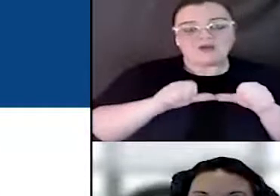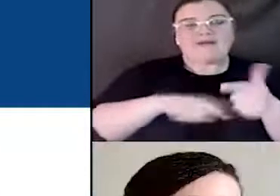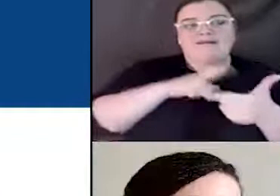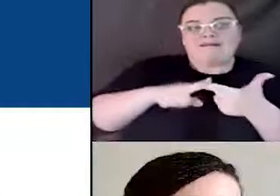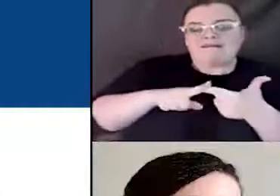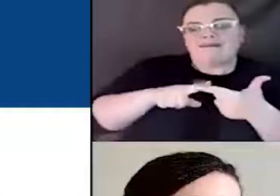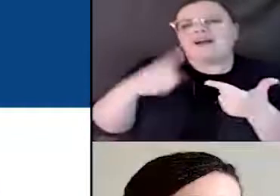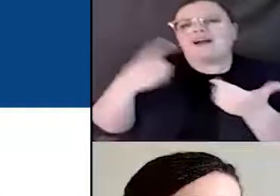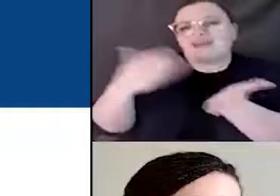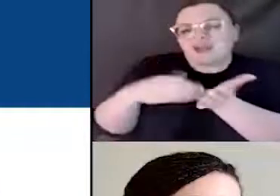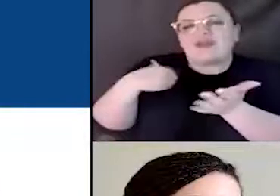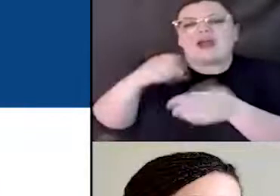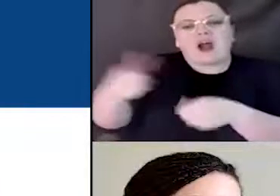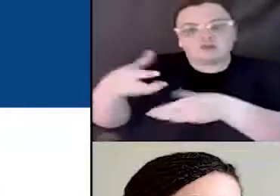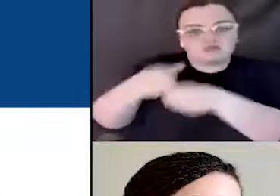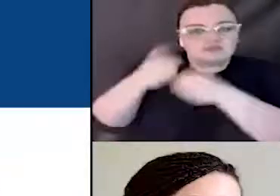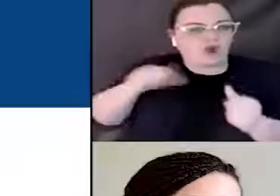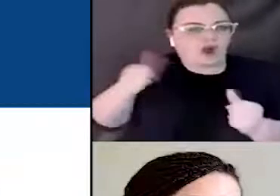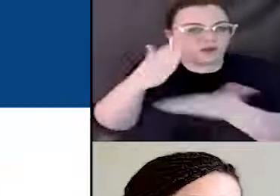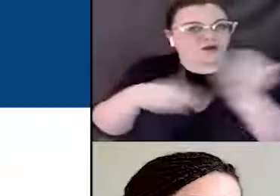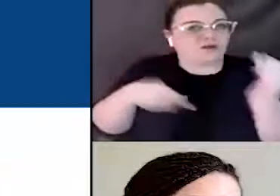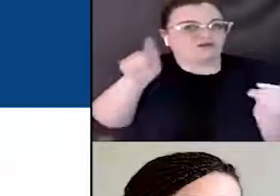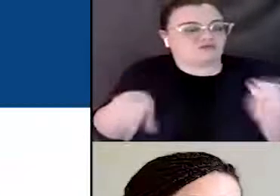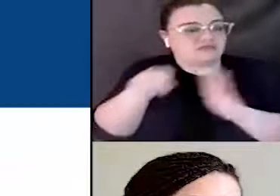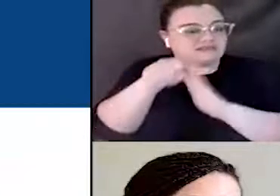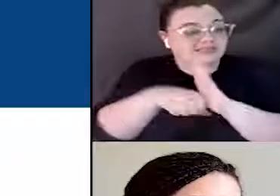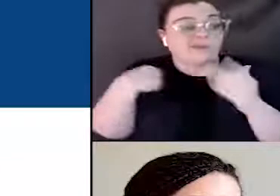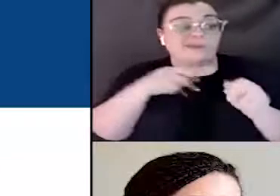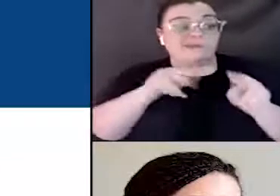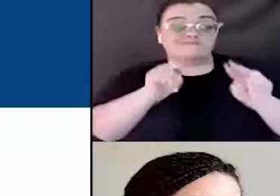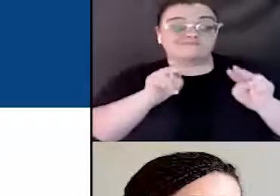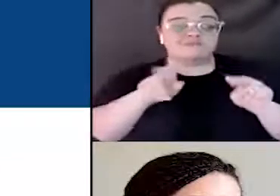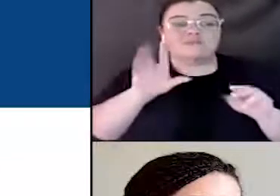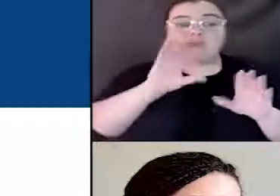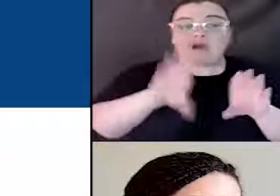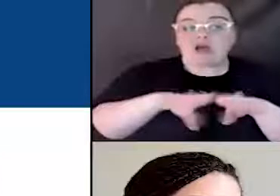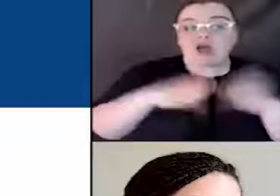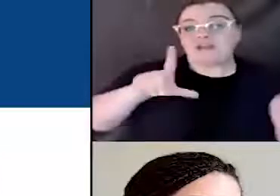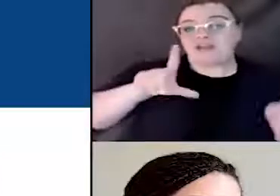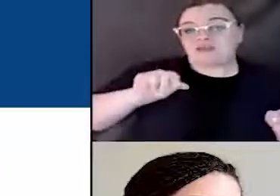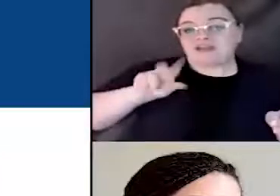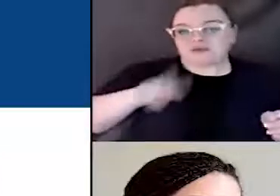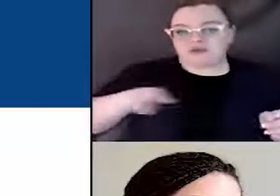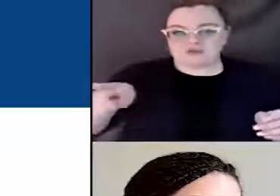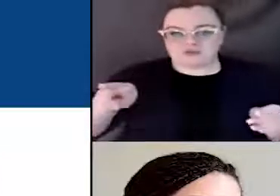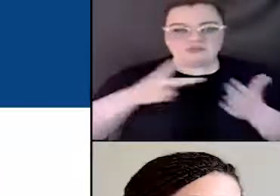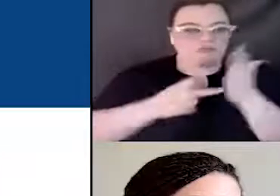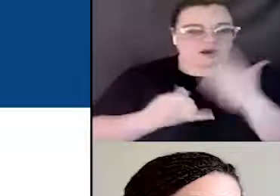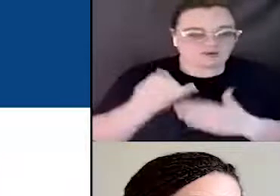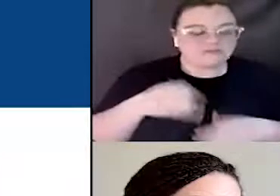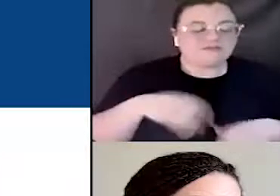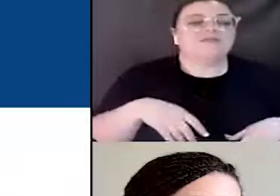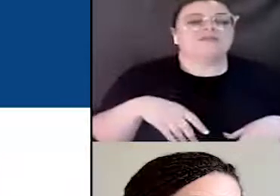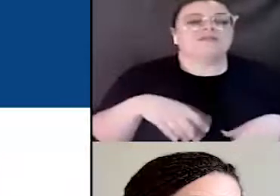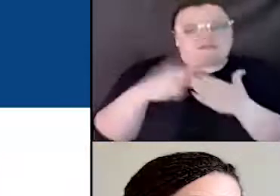and we are looking to have the 2022 program announced